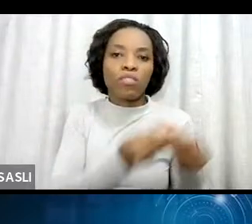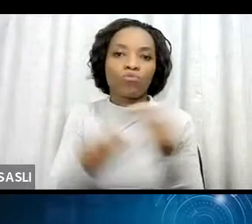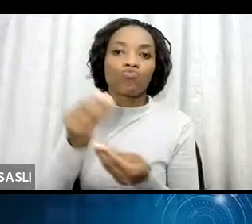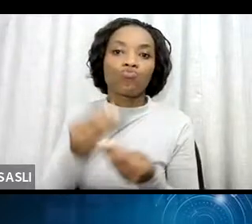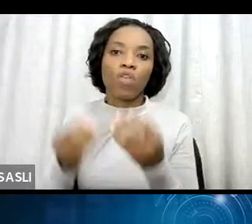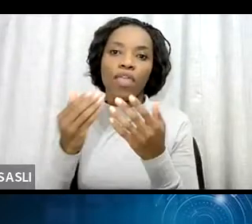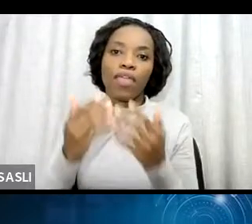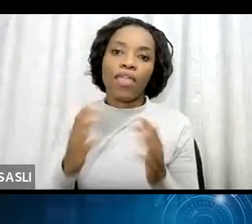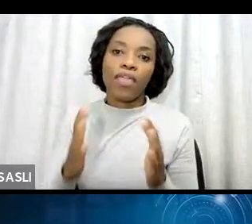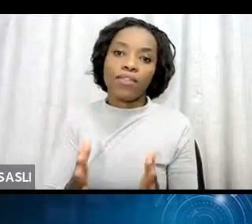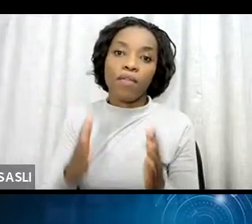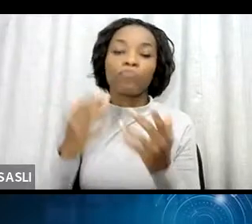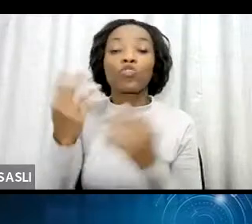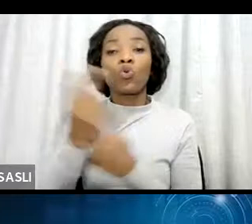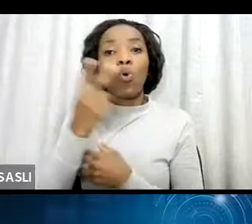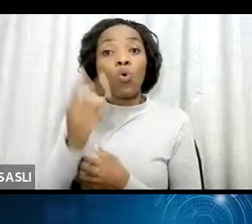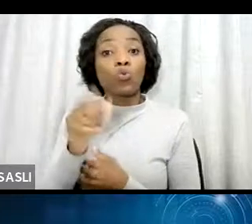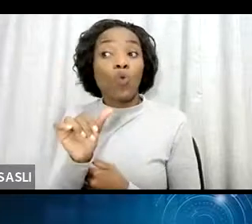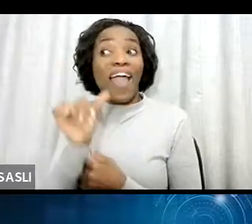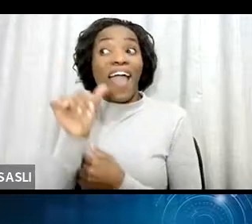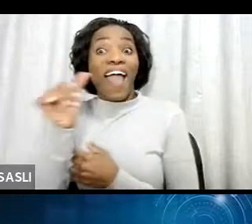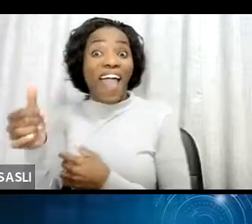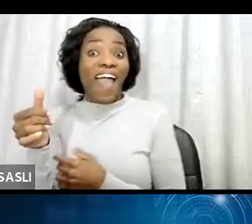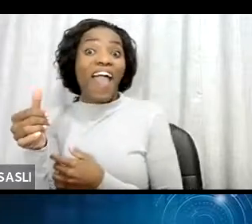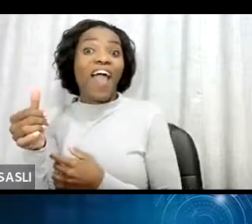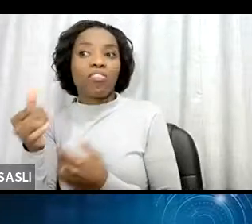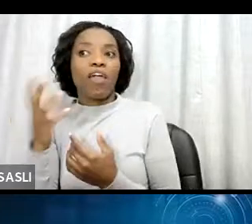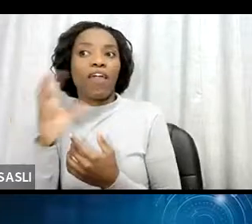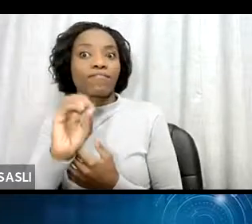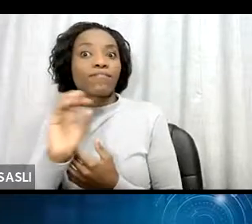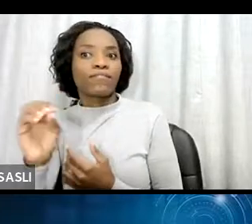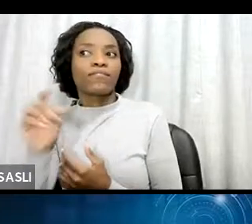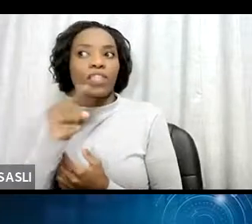that the traders may take advantage of.